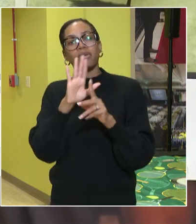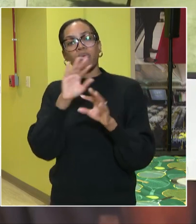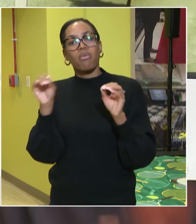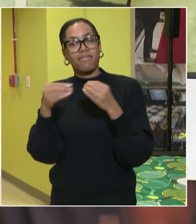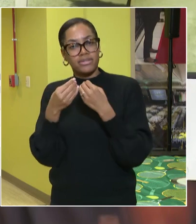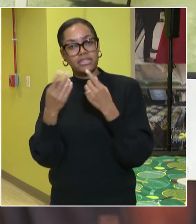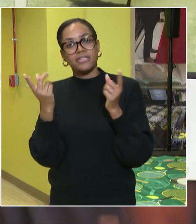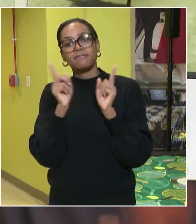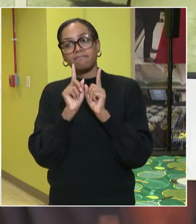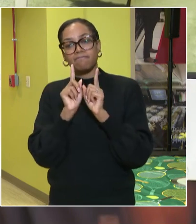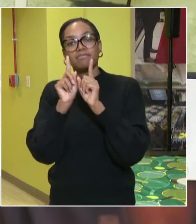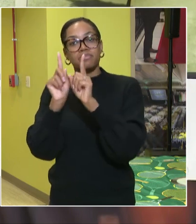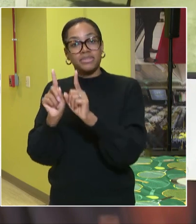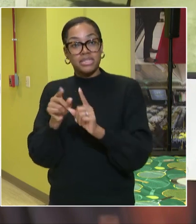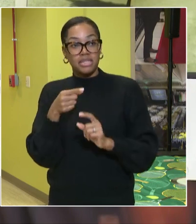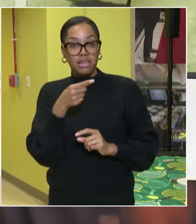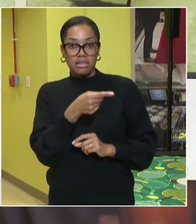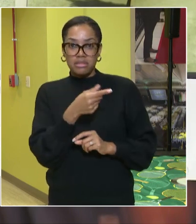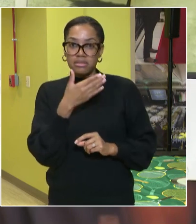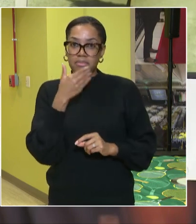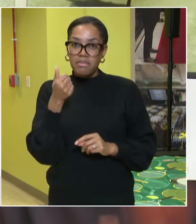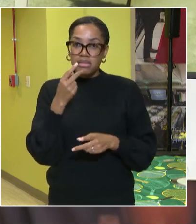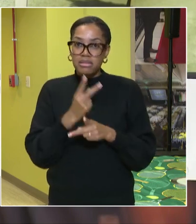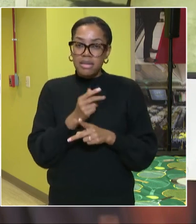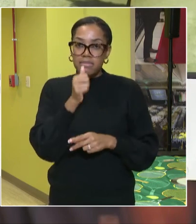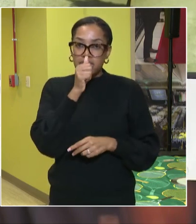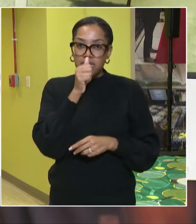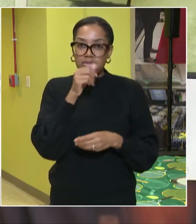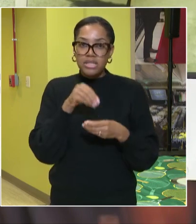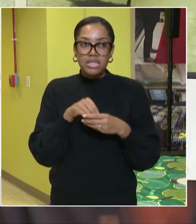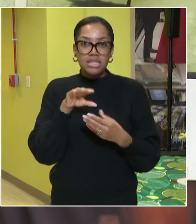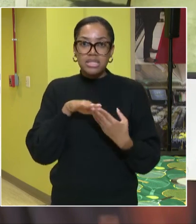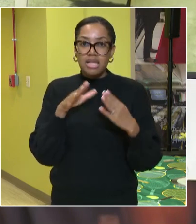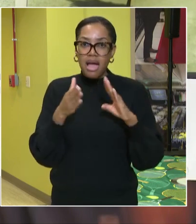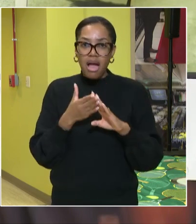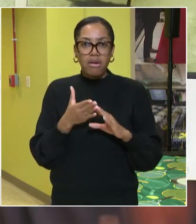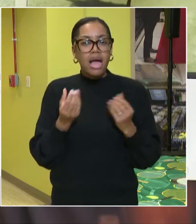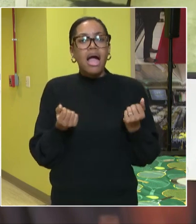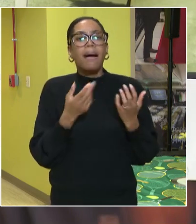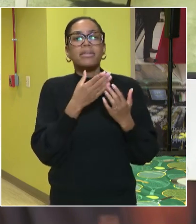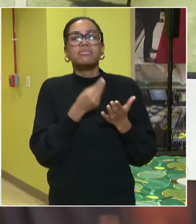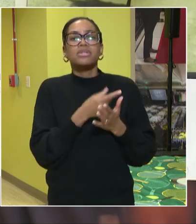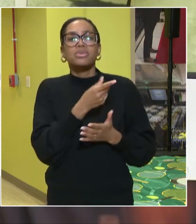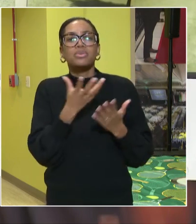office. He said, this is the best kept secret in town. How much you want? Ain't nobody ever asked me